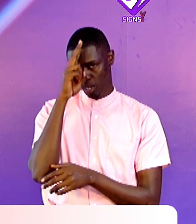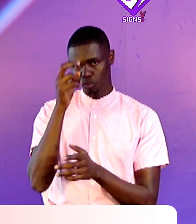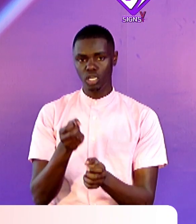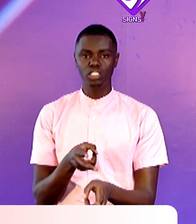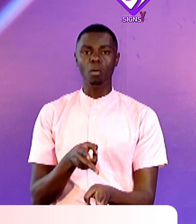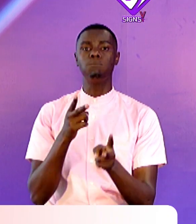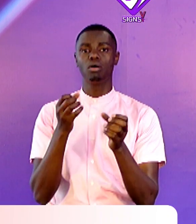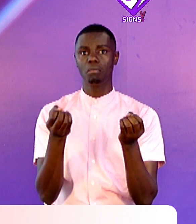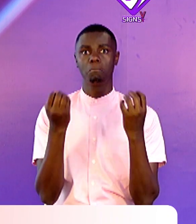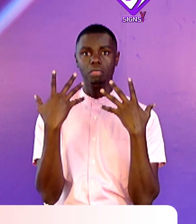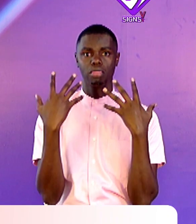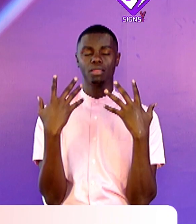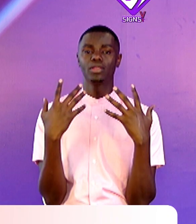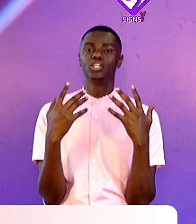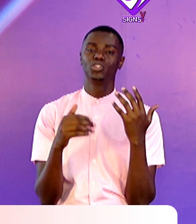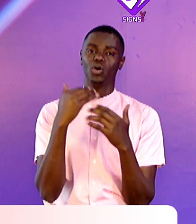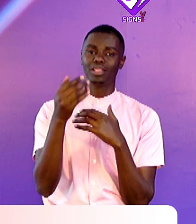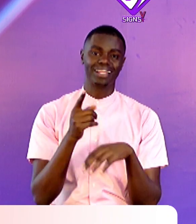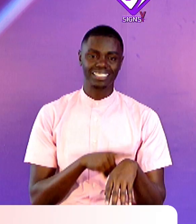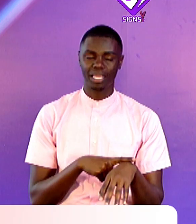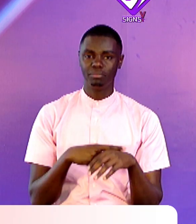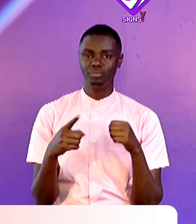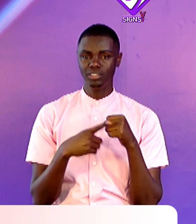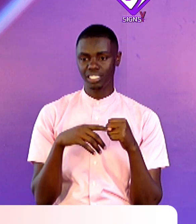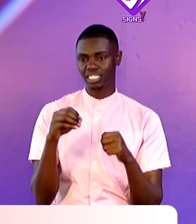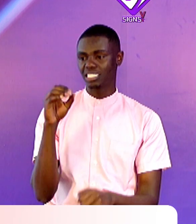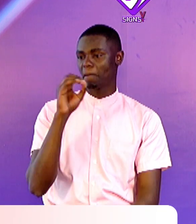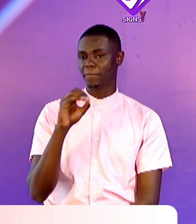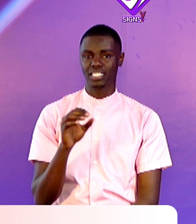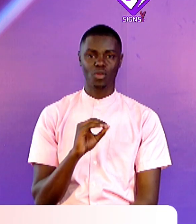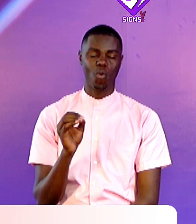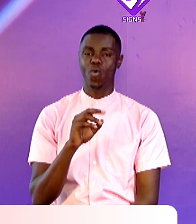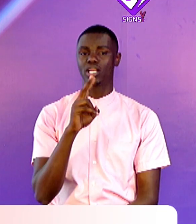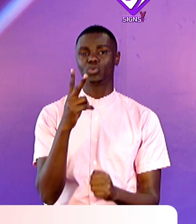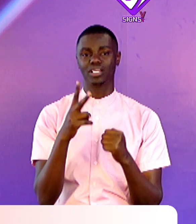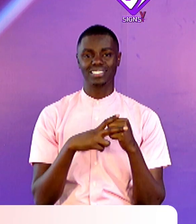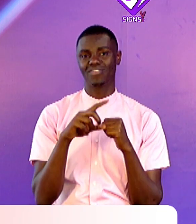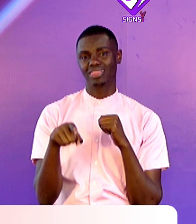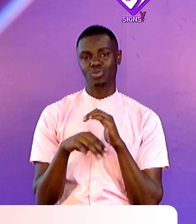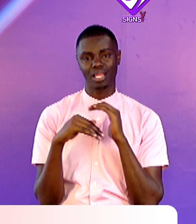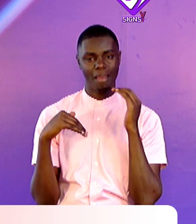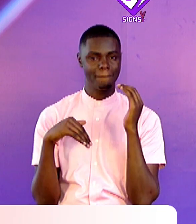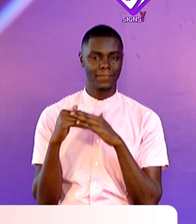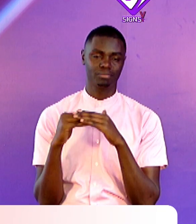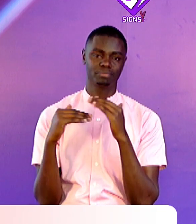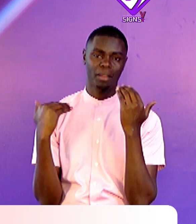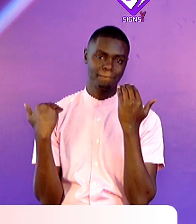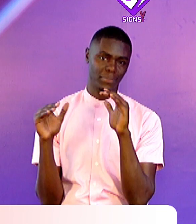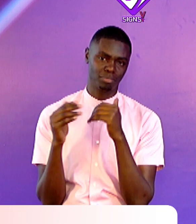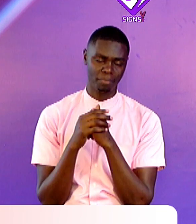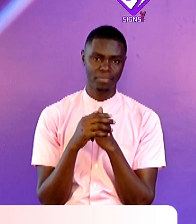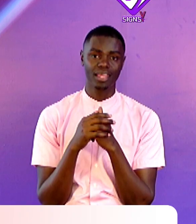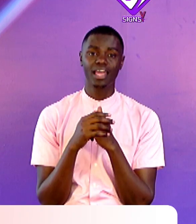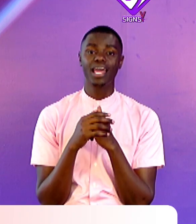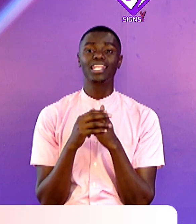should not go beyond 60% capacity. It should be 27,000. Are you seeing this being met? Because they could not